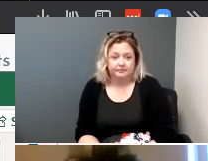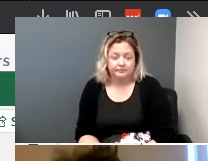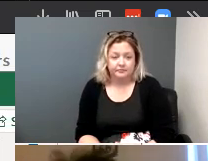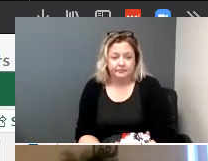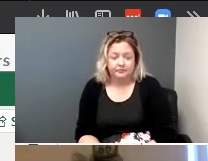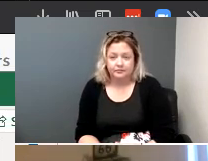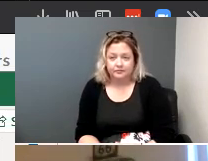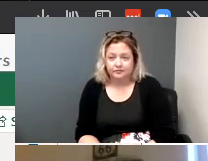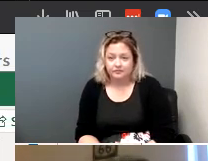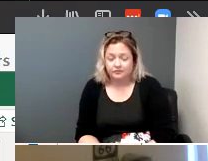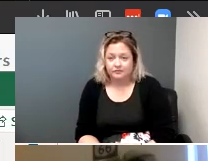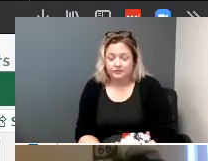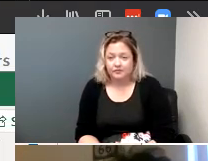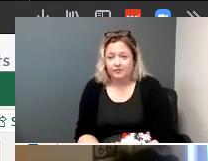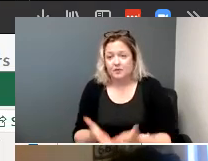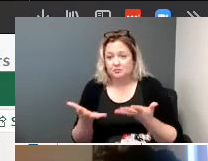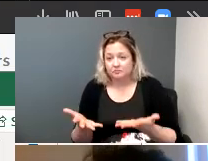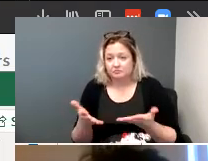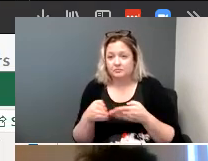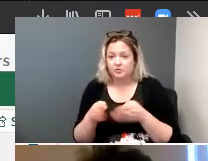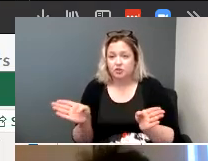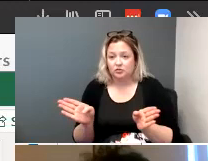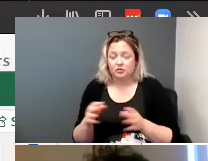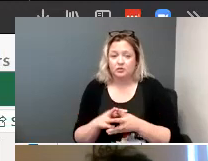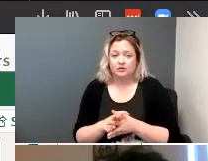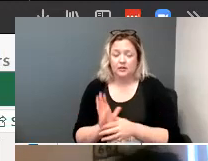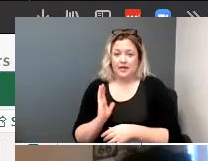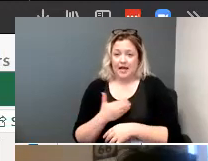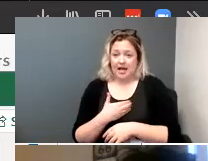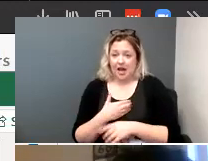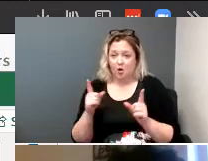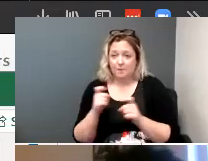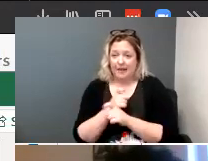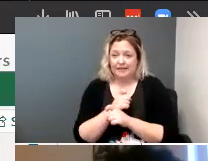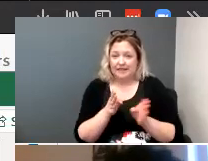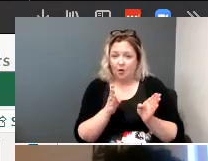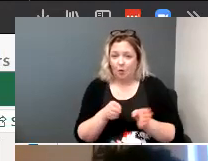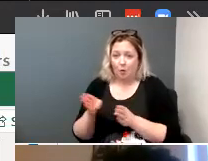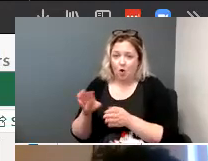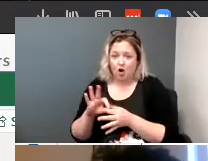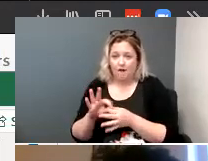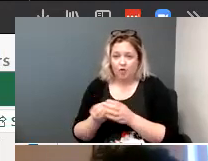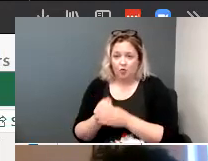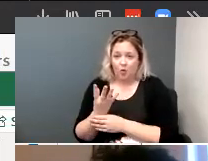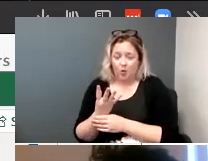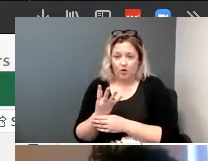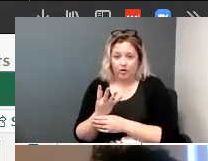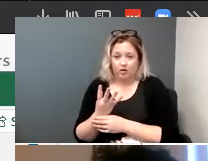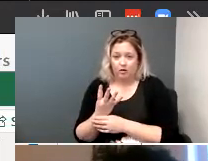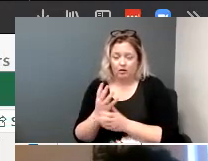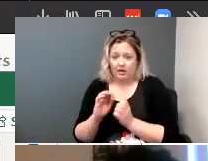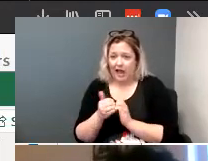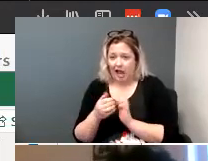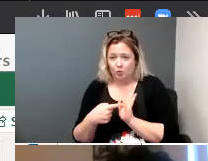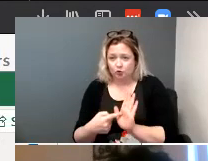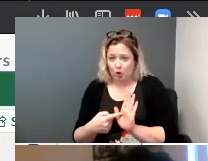Good. So in general, our complexity order of growth can be surmised in this particular